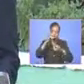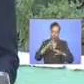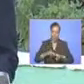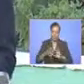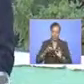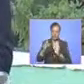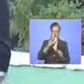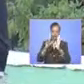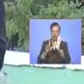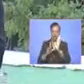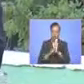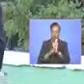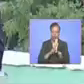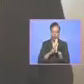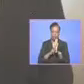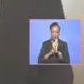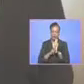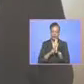law.